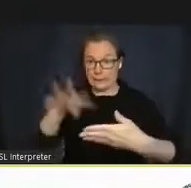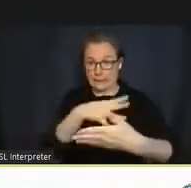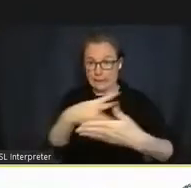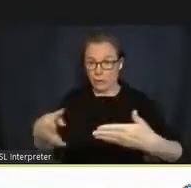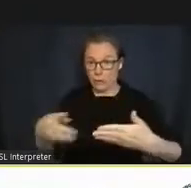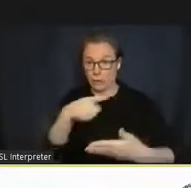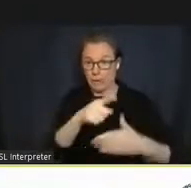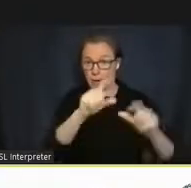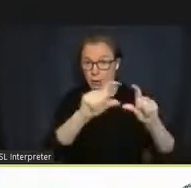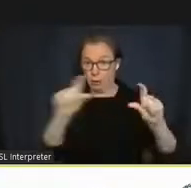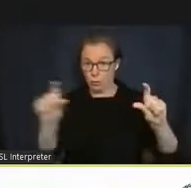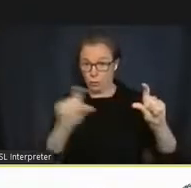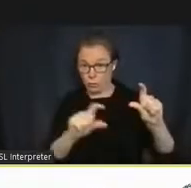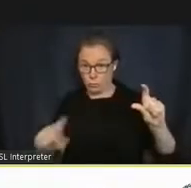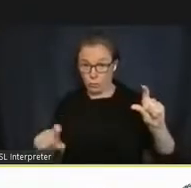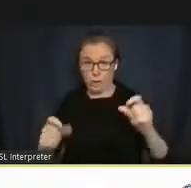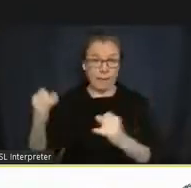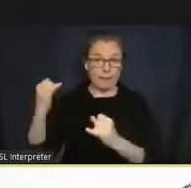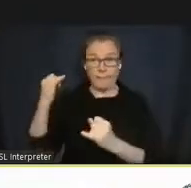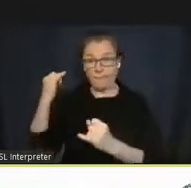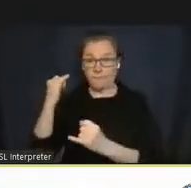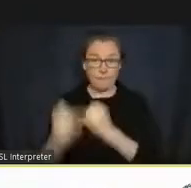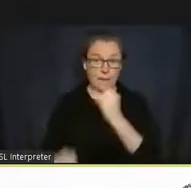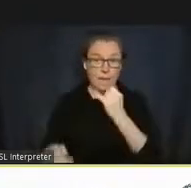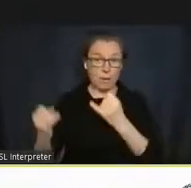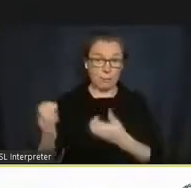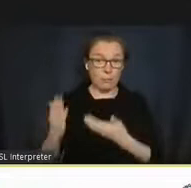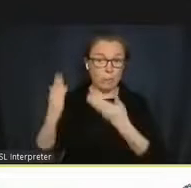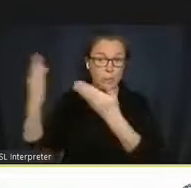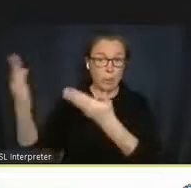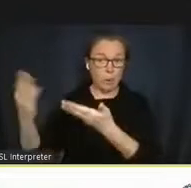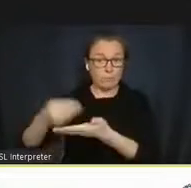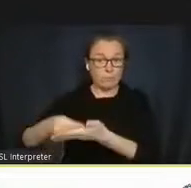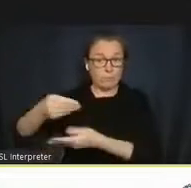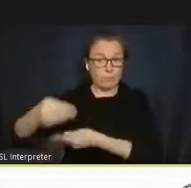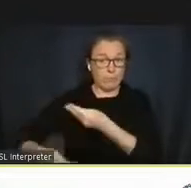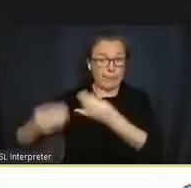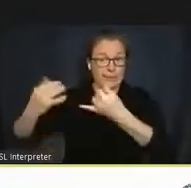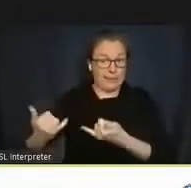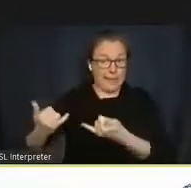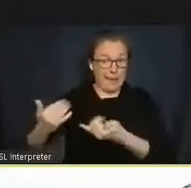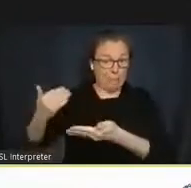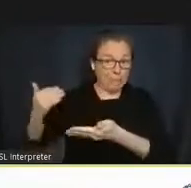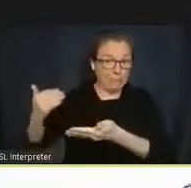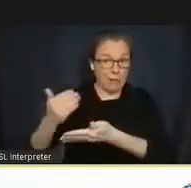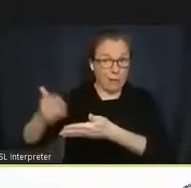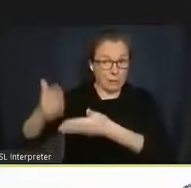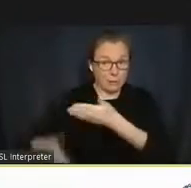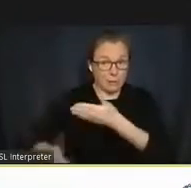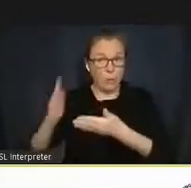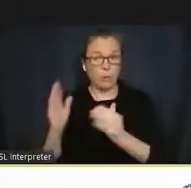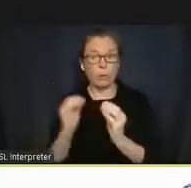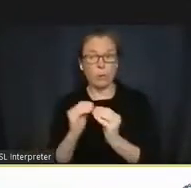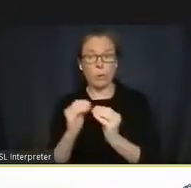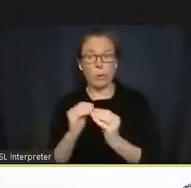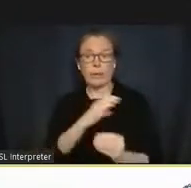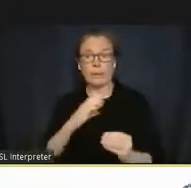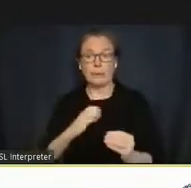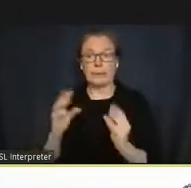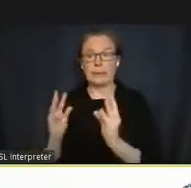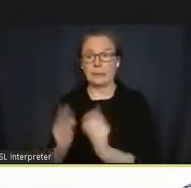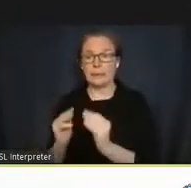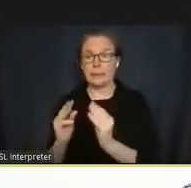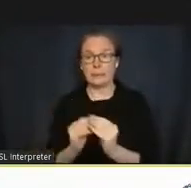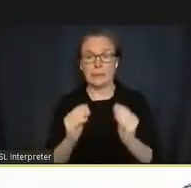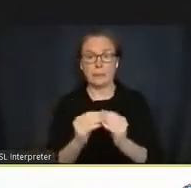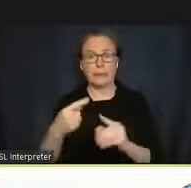finalizing the proposed budget now and will hold public budget committee meetings in May before